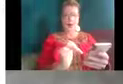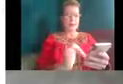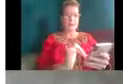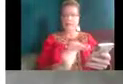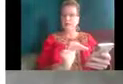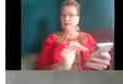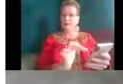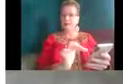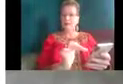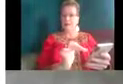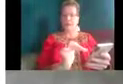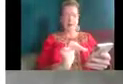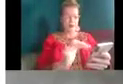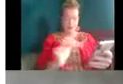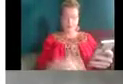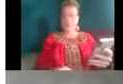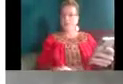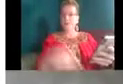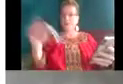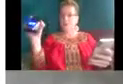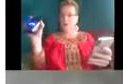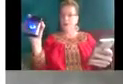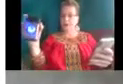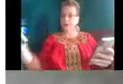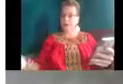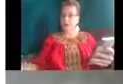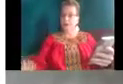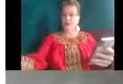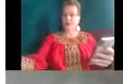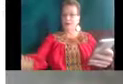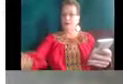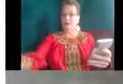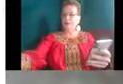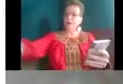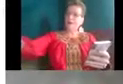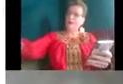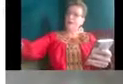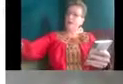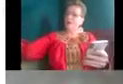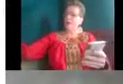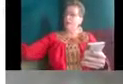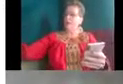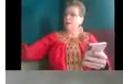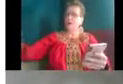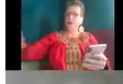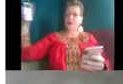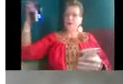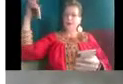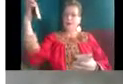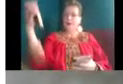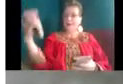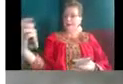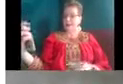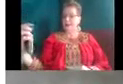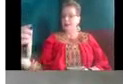i can see i can then speak to whoever is here so say if i was in a wheelchair